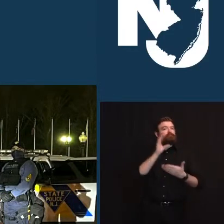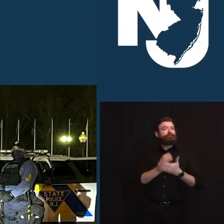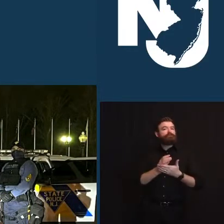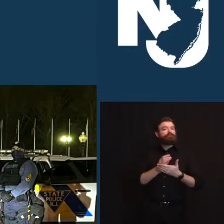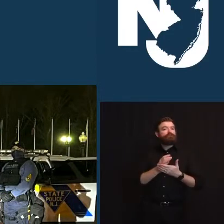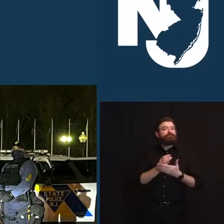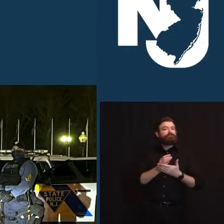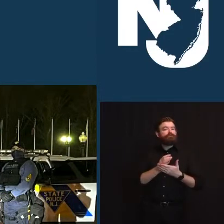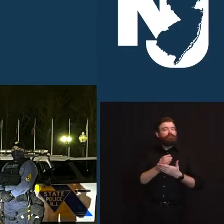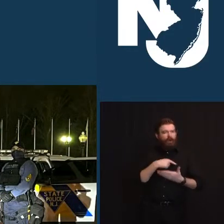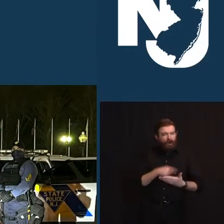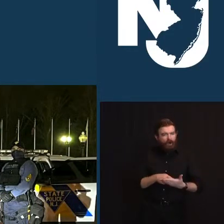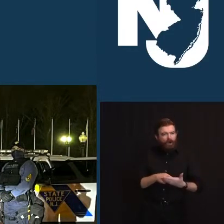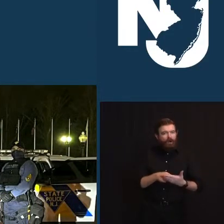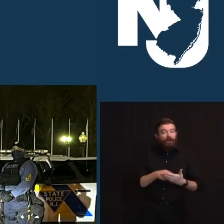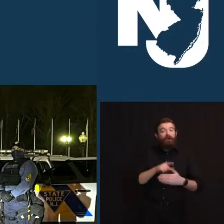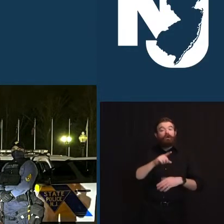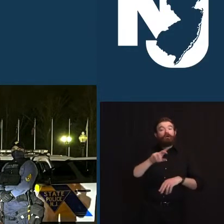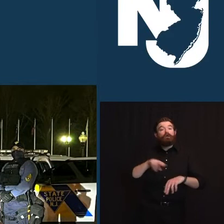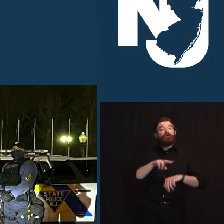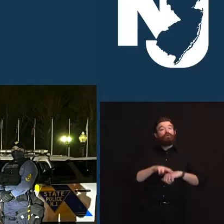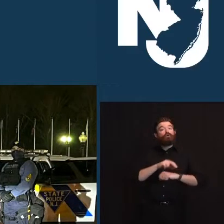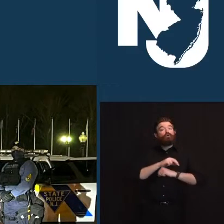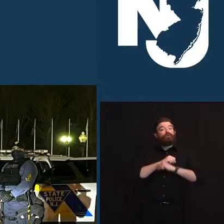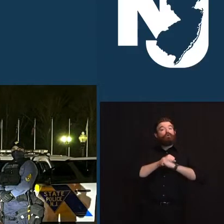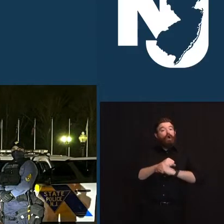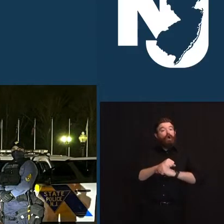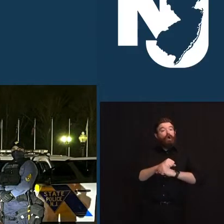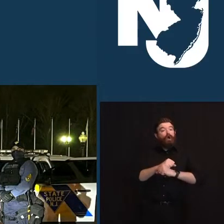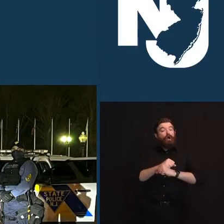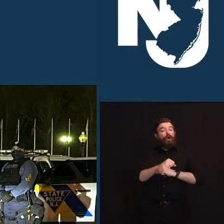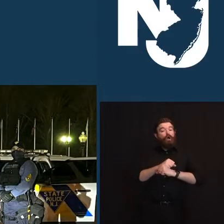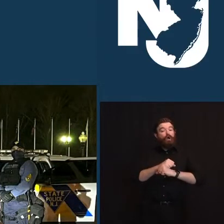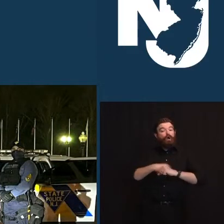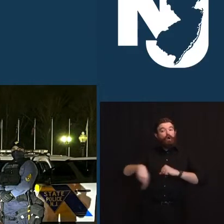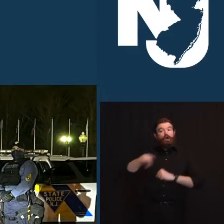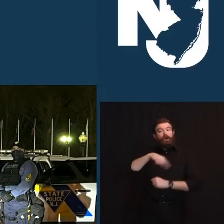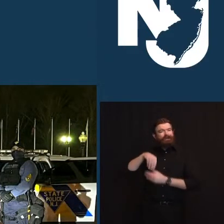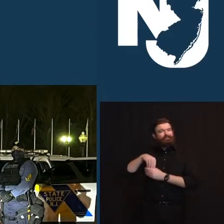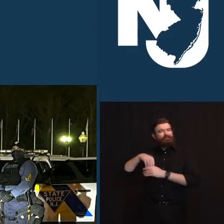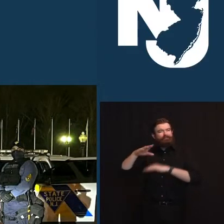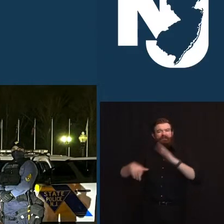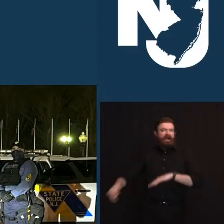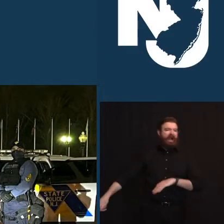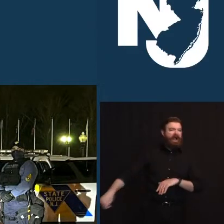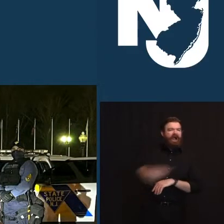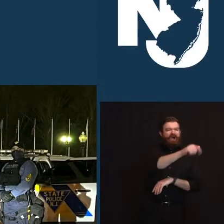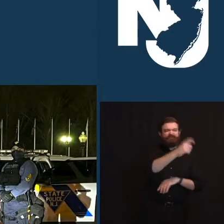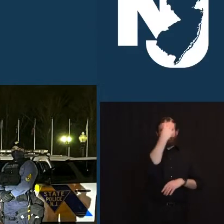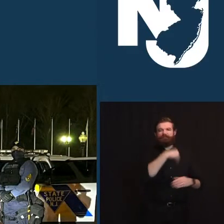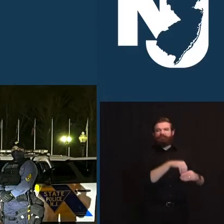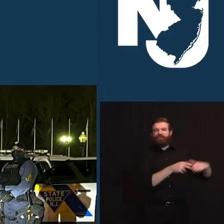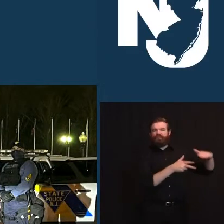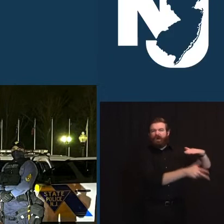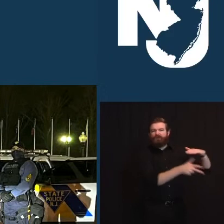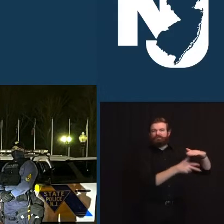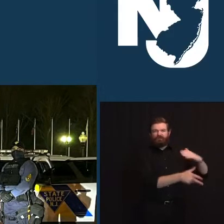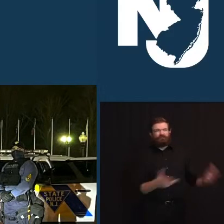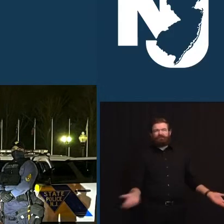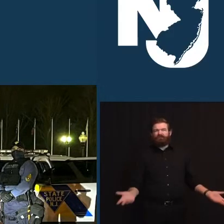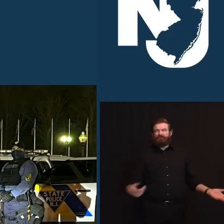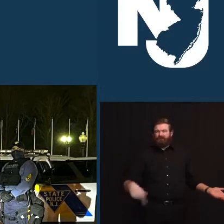to sleeping on the floor of a parking garage. This is no way for our heroes to be treated. Thankfully,